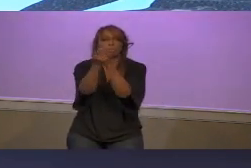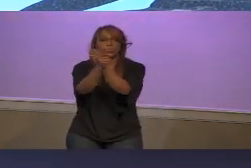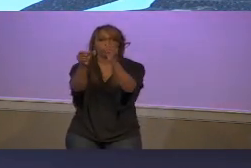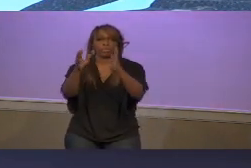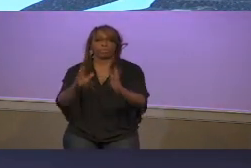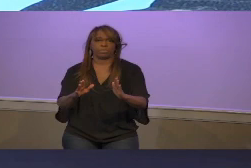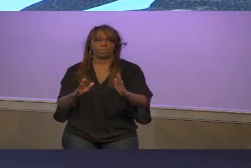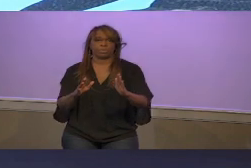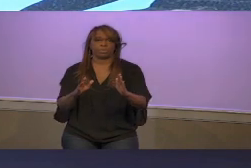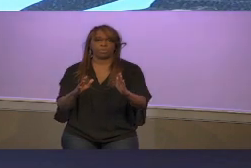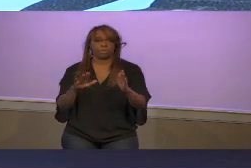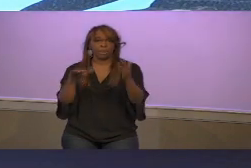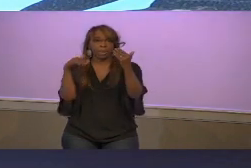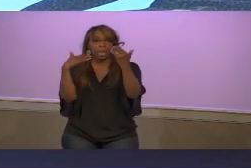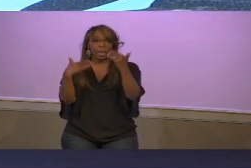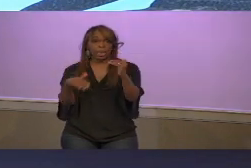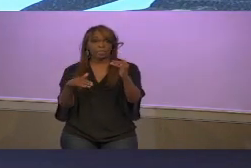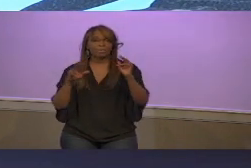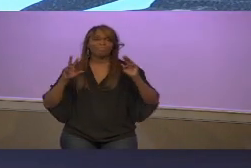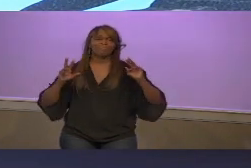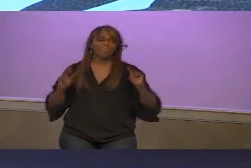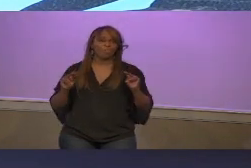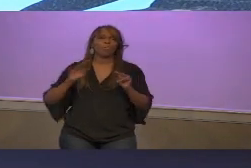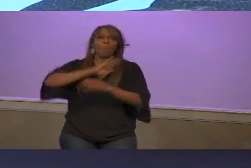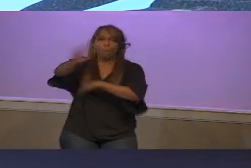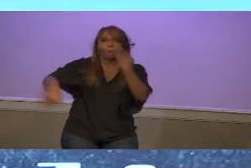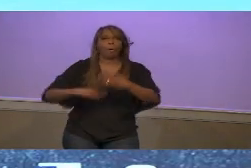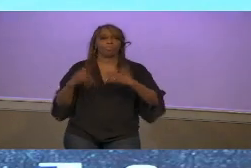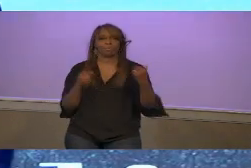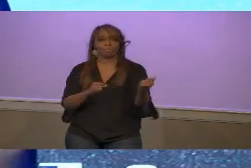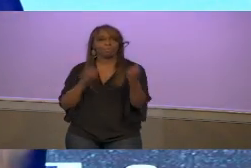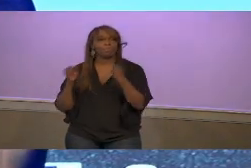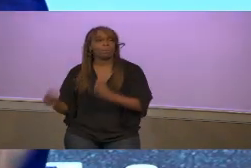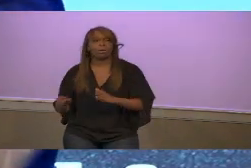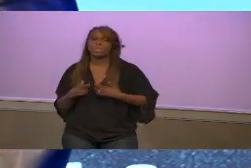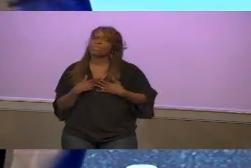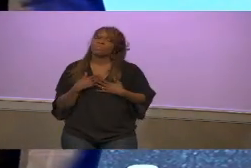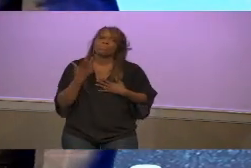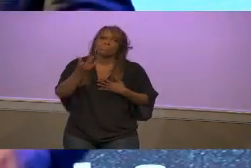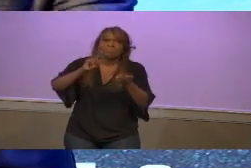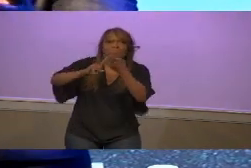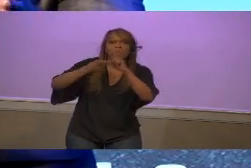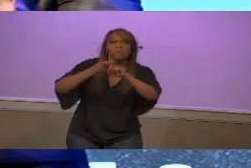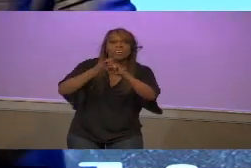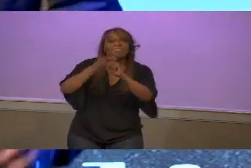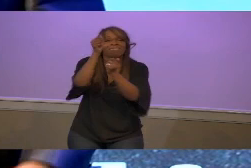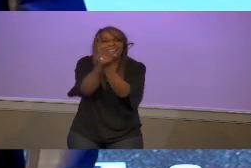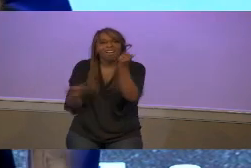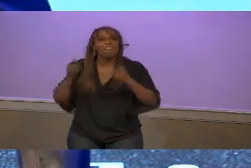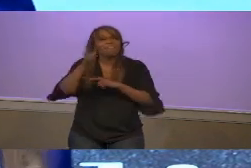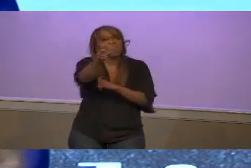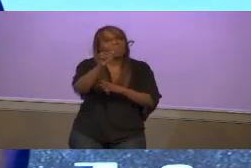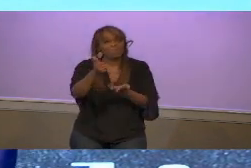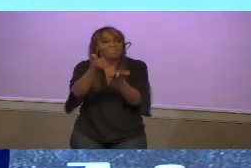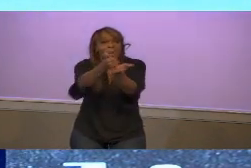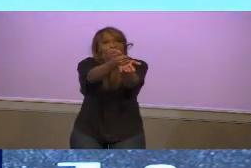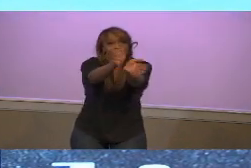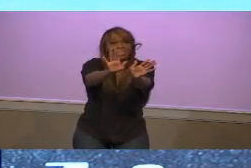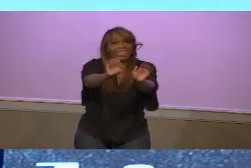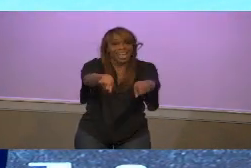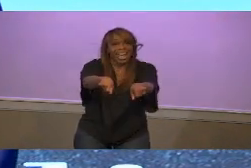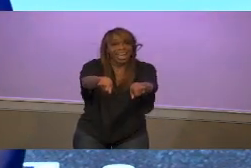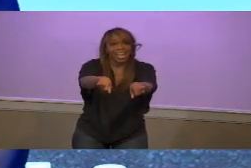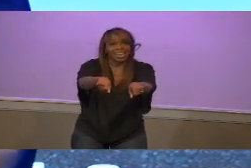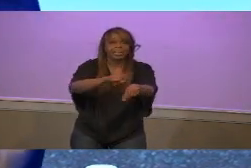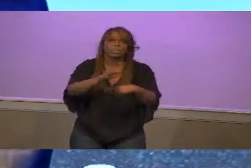With unlimited power. Make no mistake about it, friend. Everyone can help you when